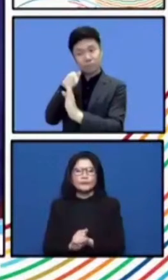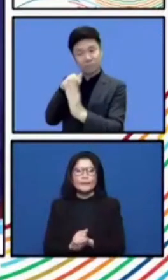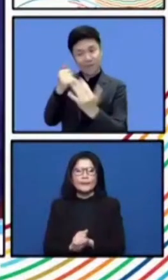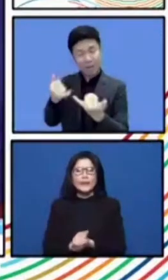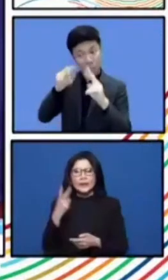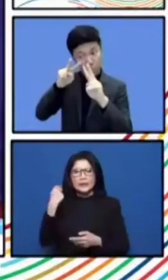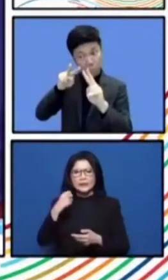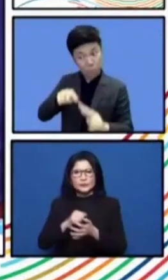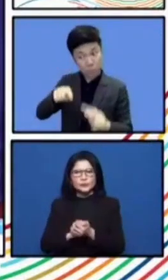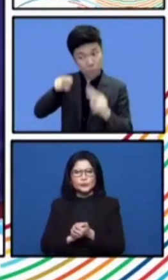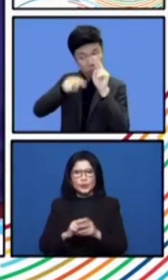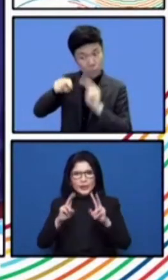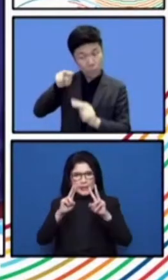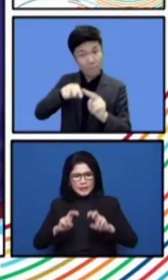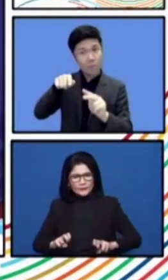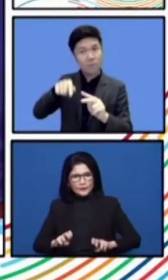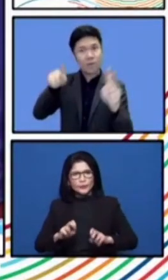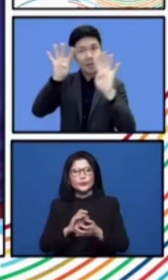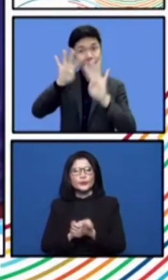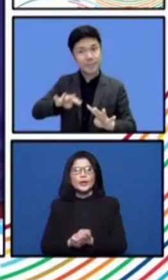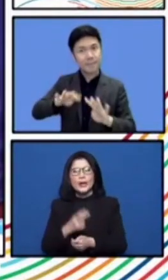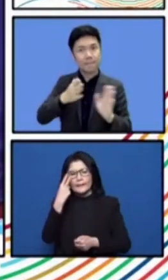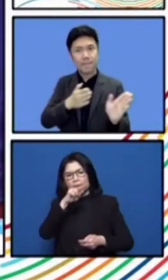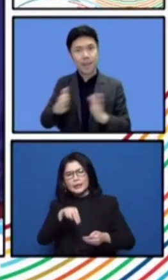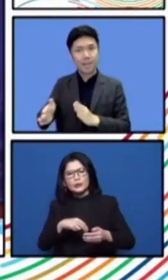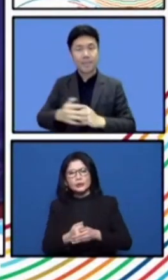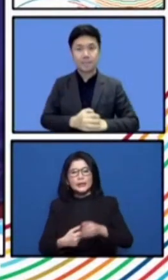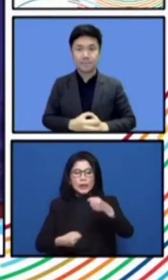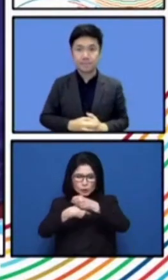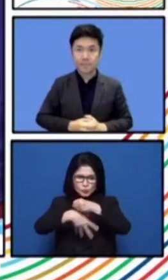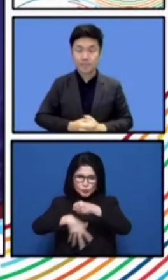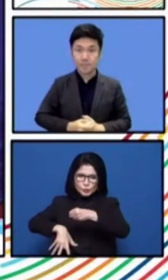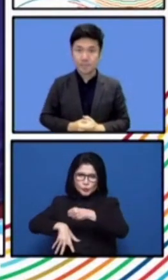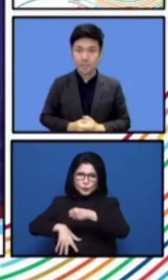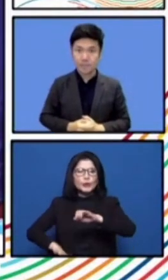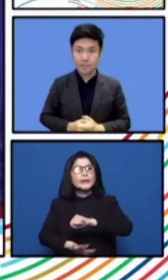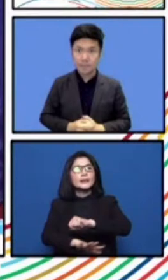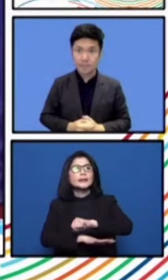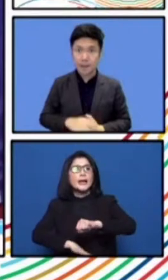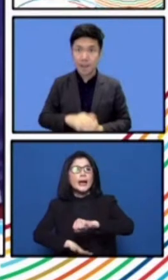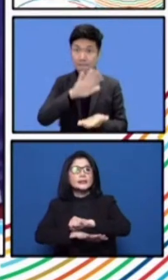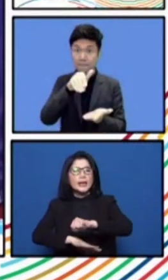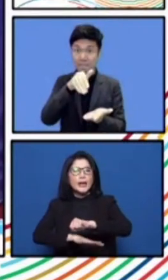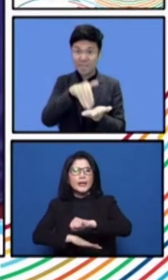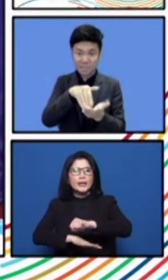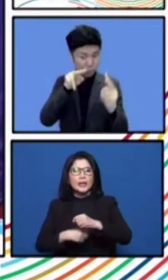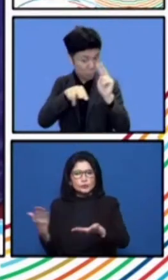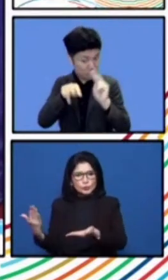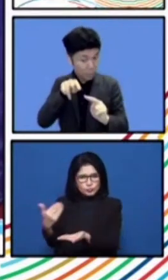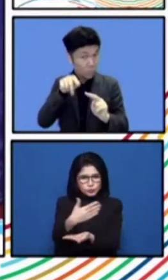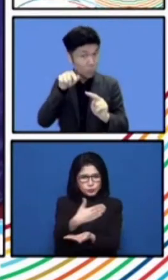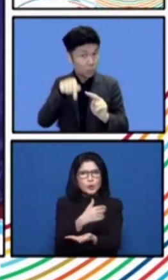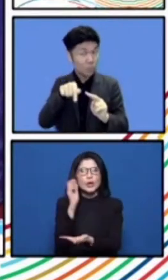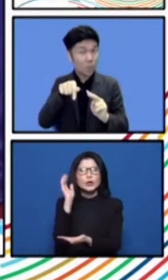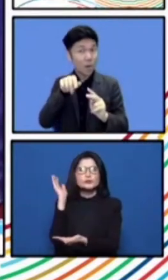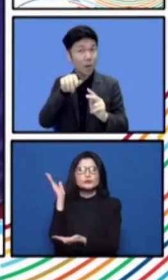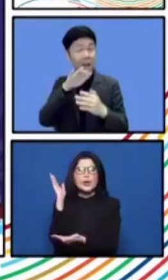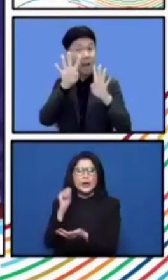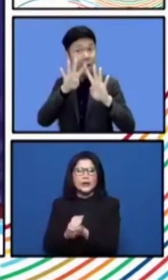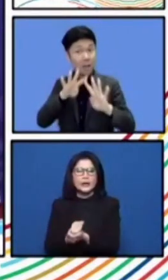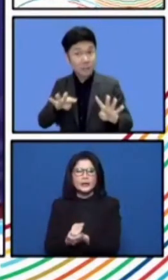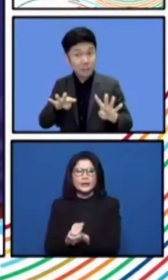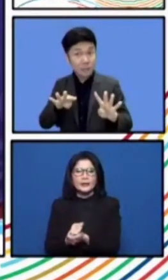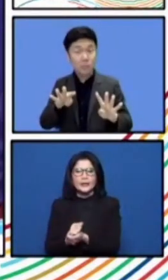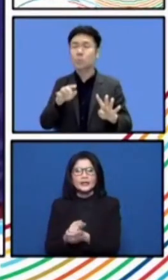Baseline the Baseline effects have been gathered as to how far country within